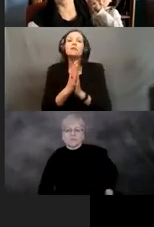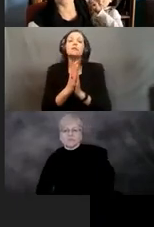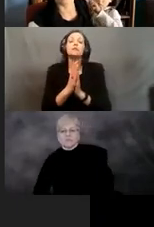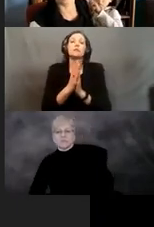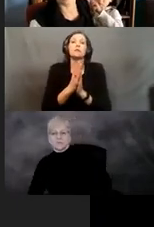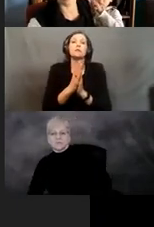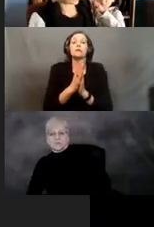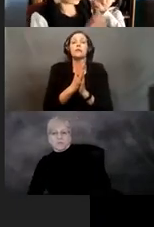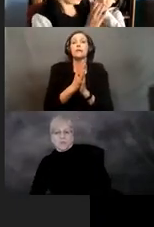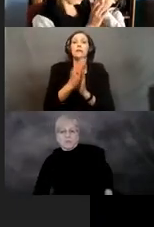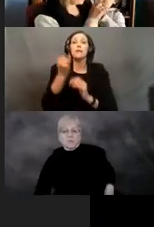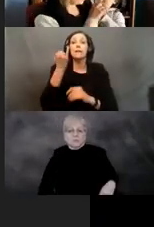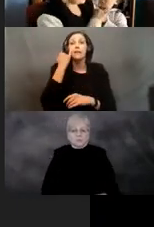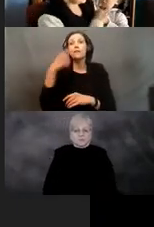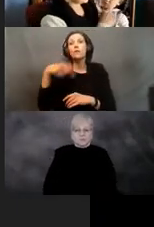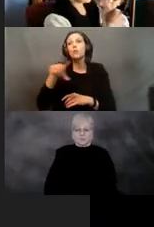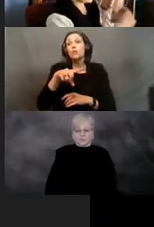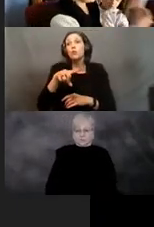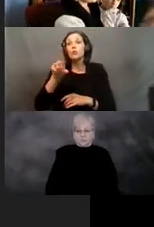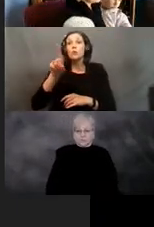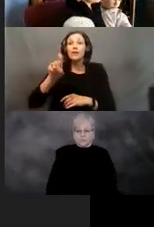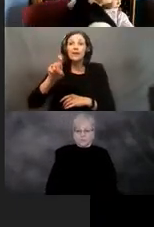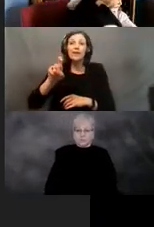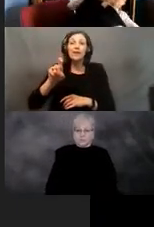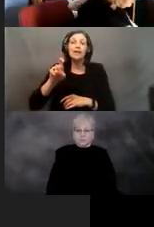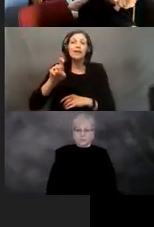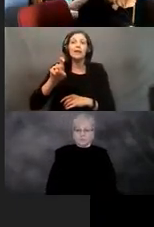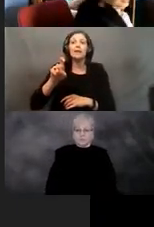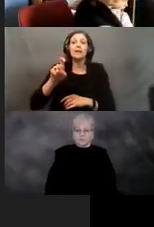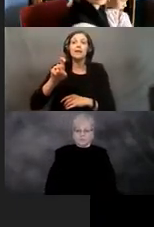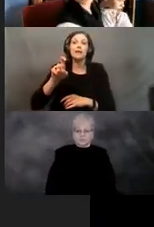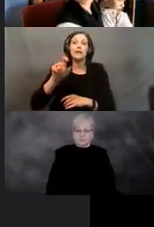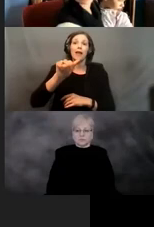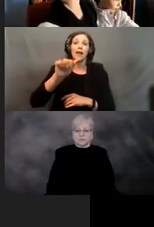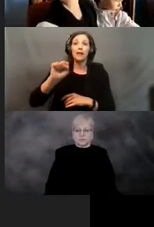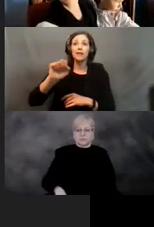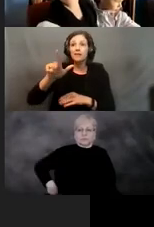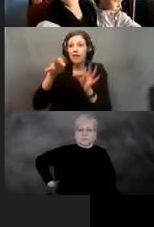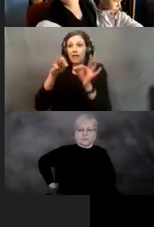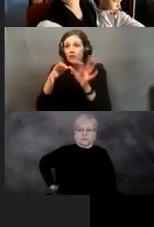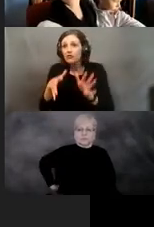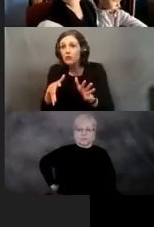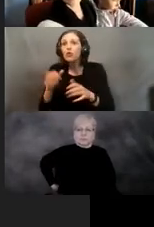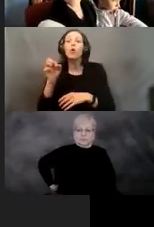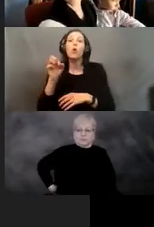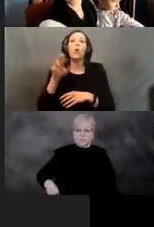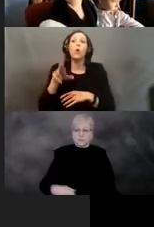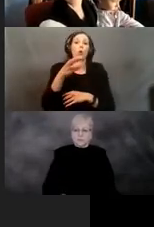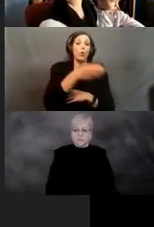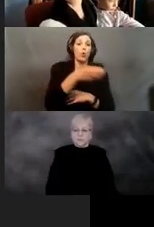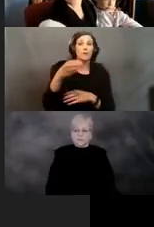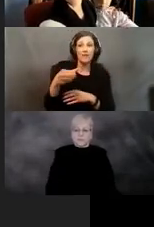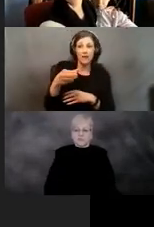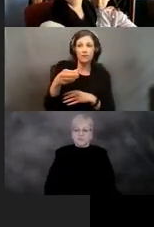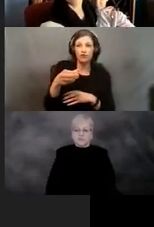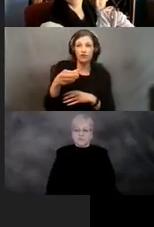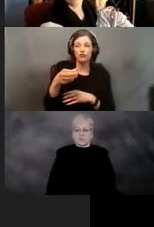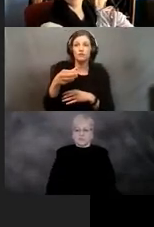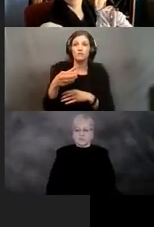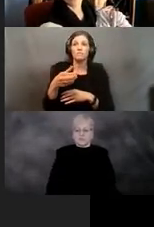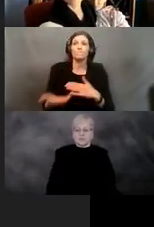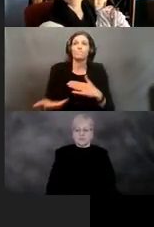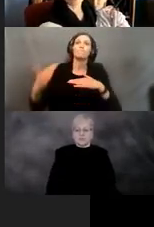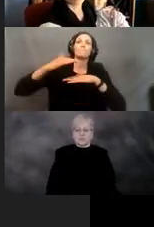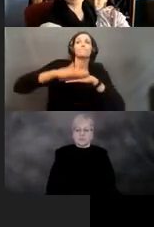if you are going to need a ASL interpreter or a captioner on top of